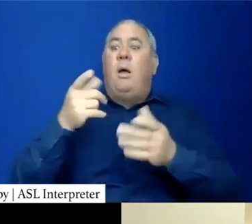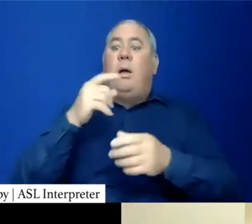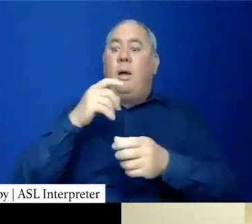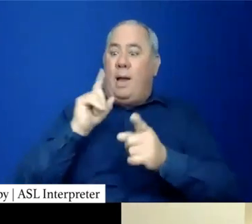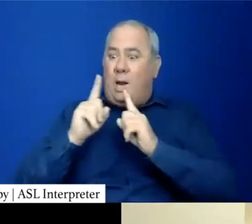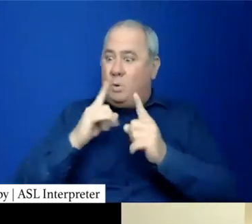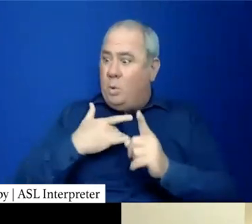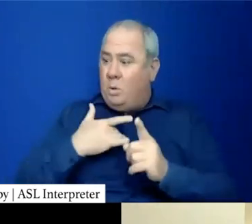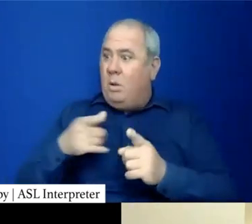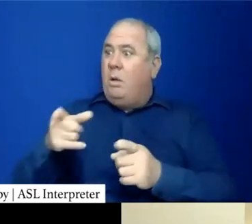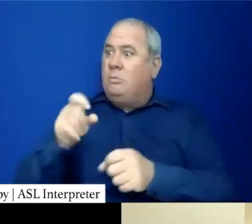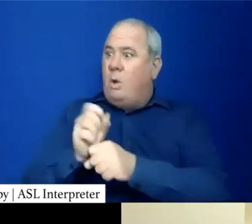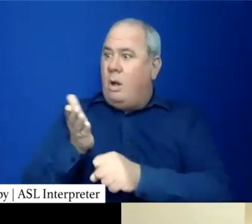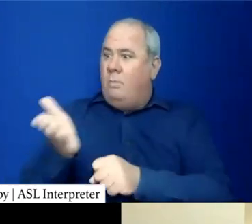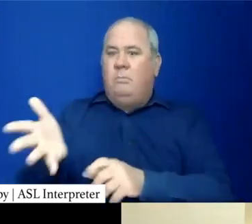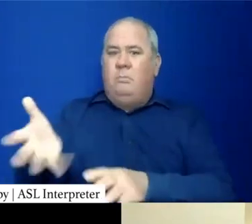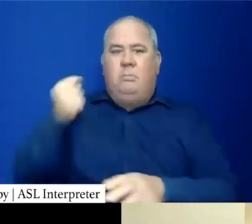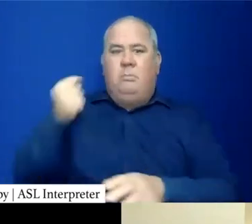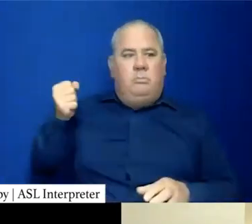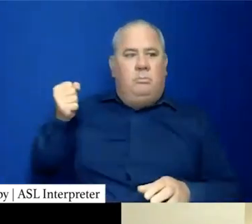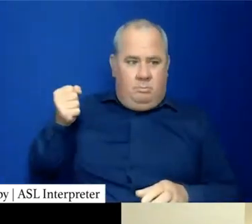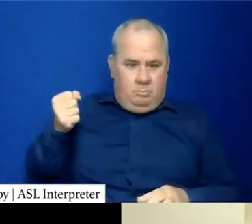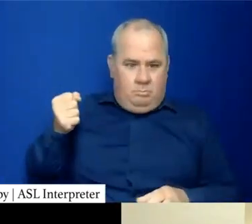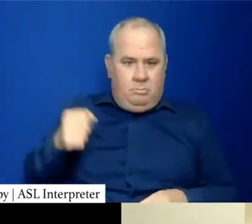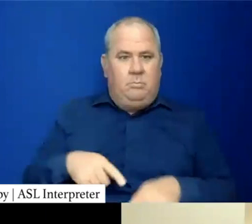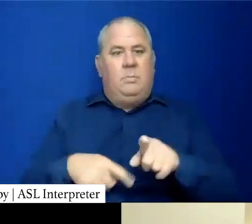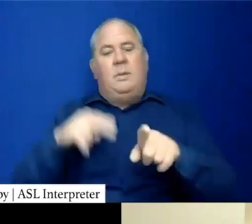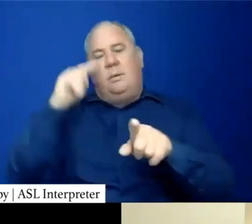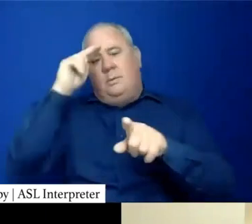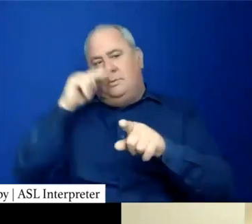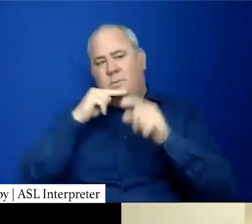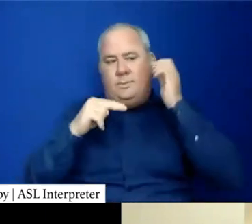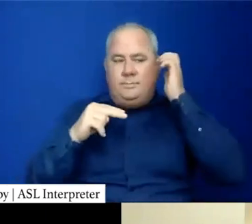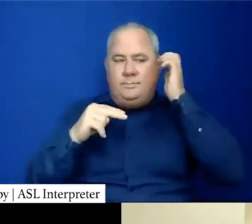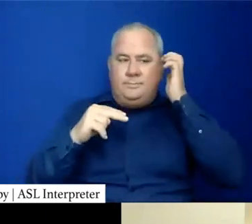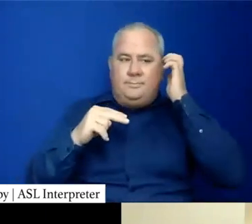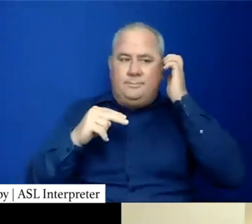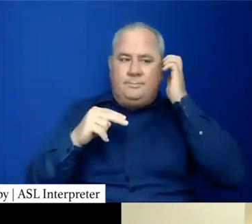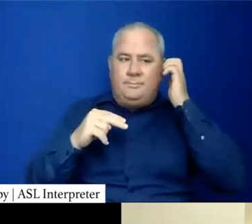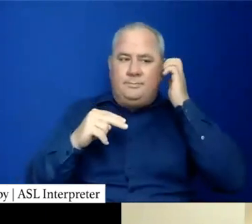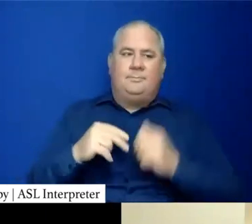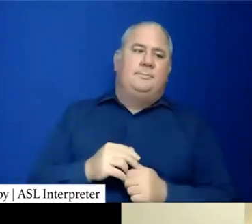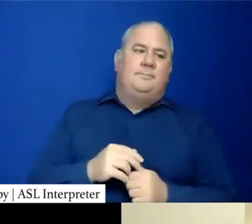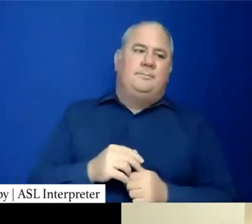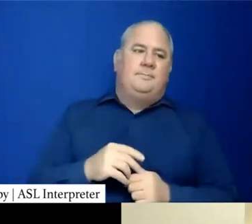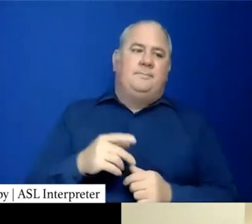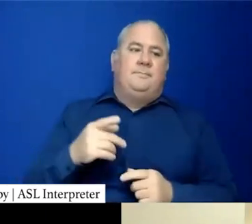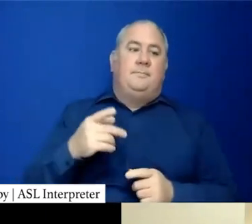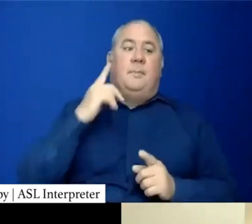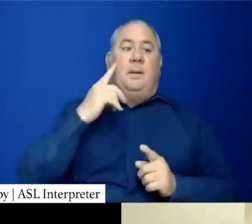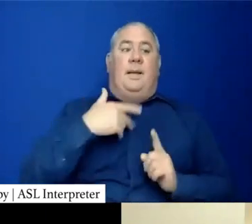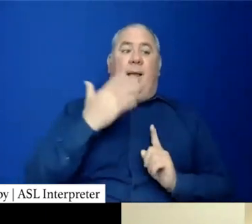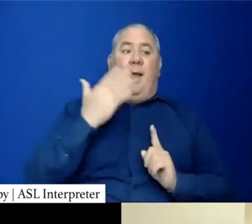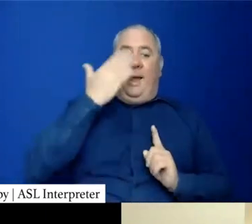Yeah, it's been interesting for me going from invisibly disabled to very visibly disabled over the past